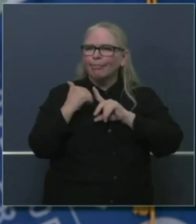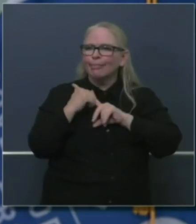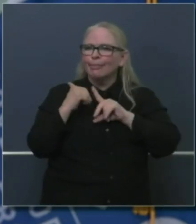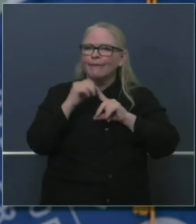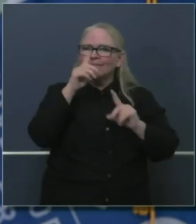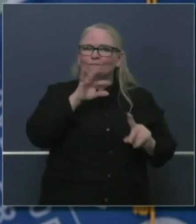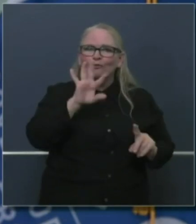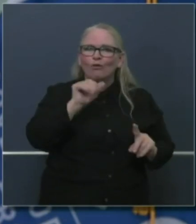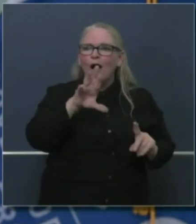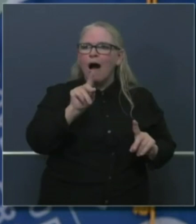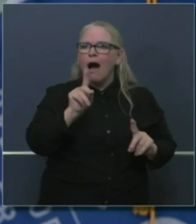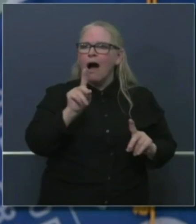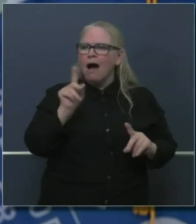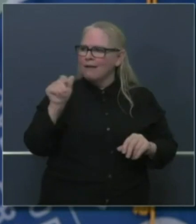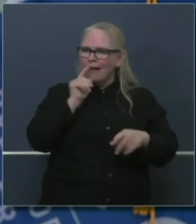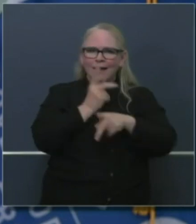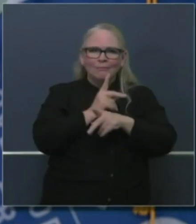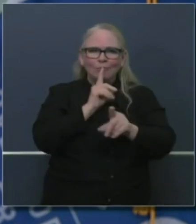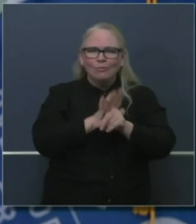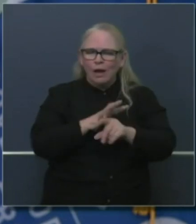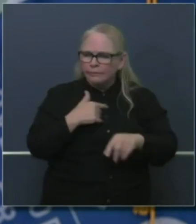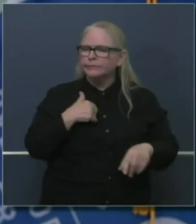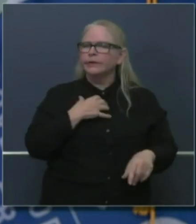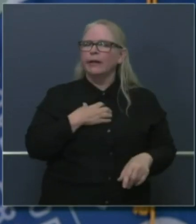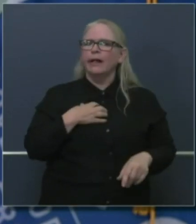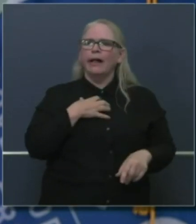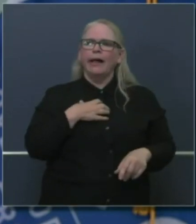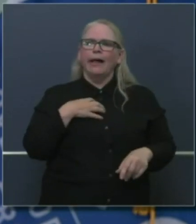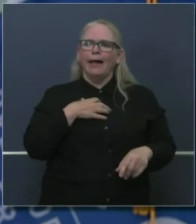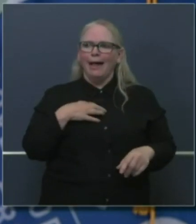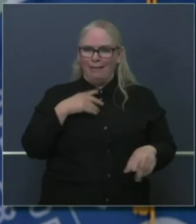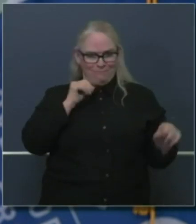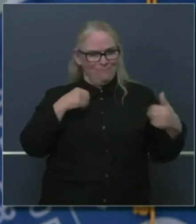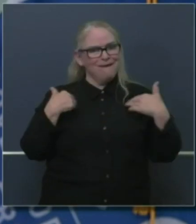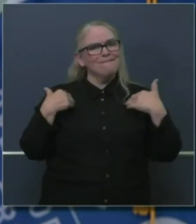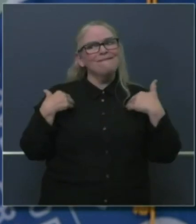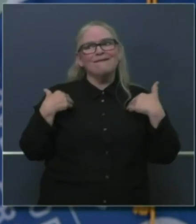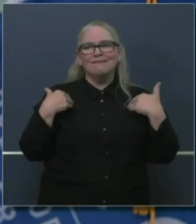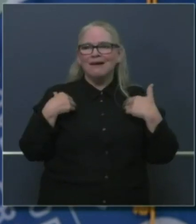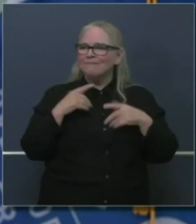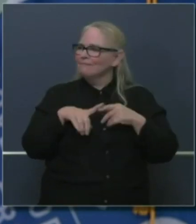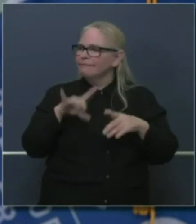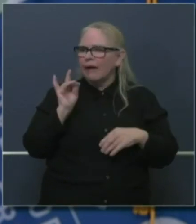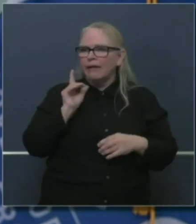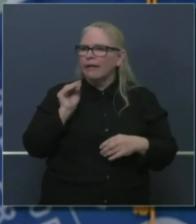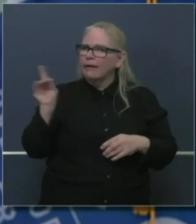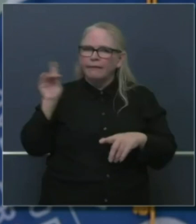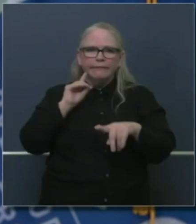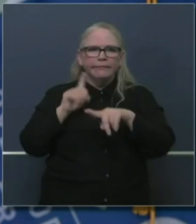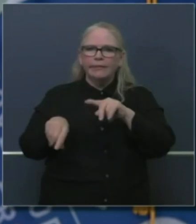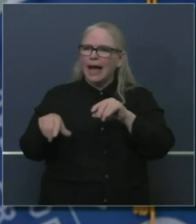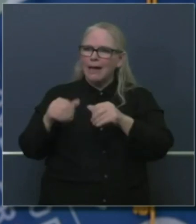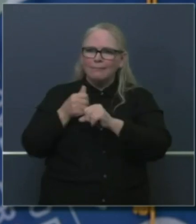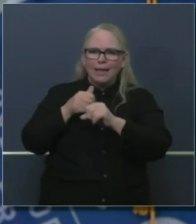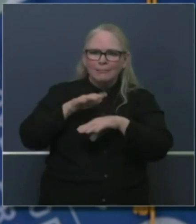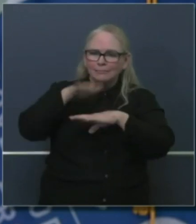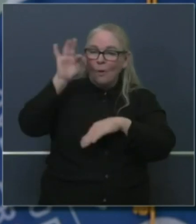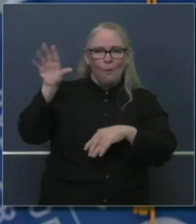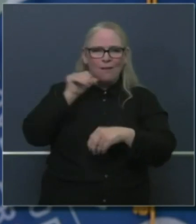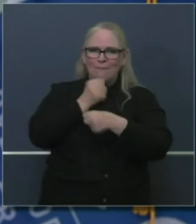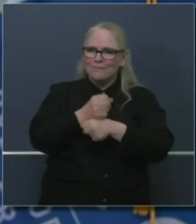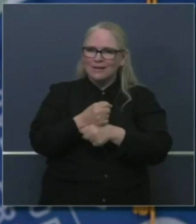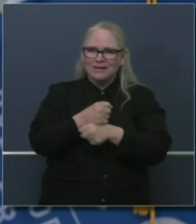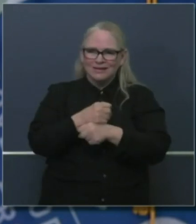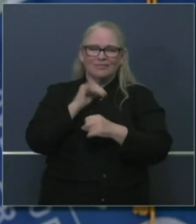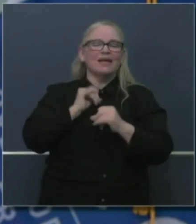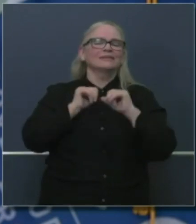that of providers that said that they could provide for us, and then they couldn't. So that was basically the vetting process. The vetting